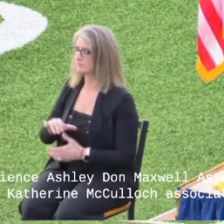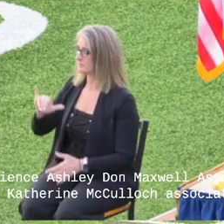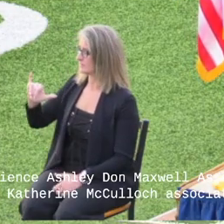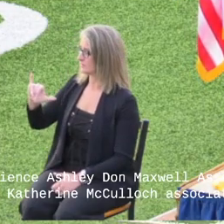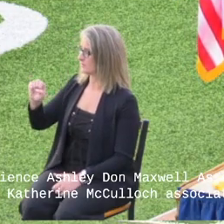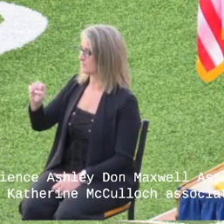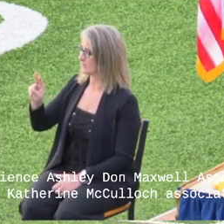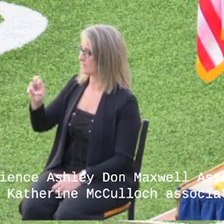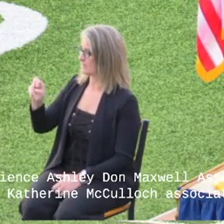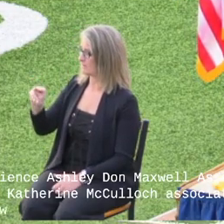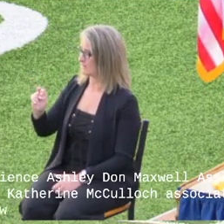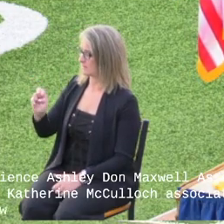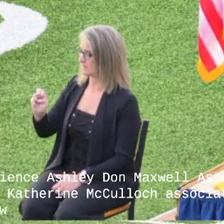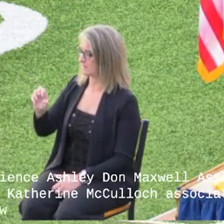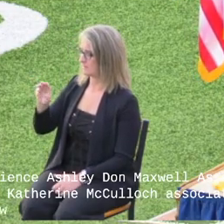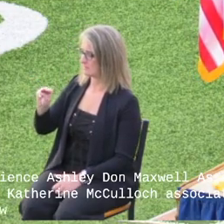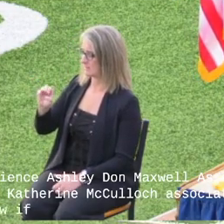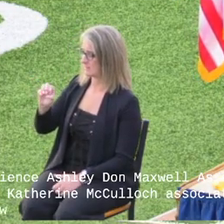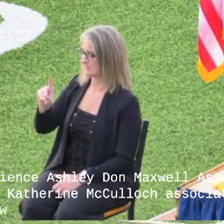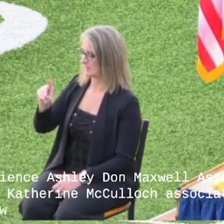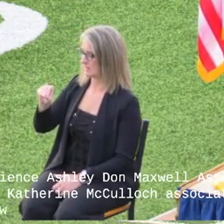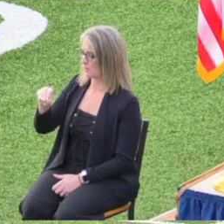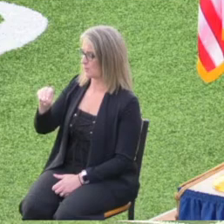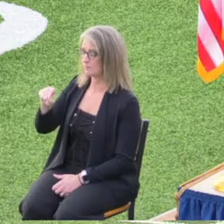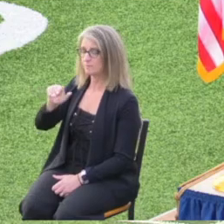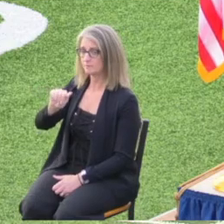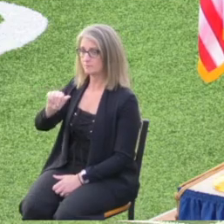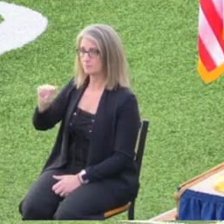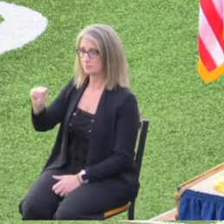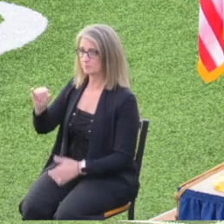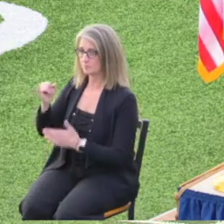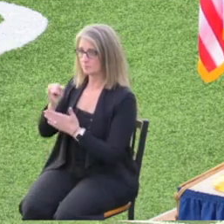Yvonne Medina, Associate in Arts.